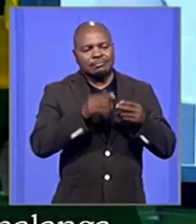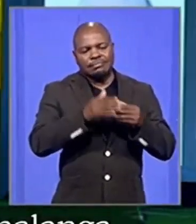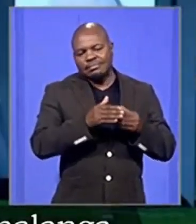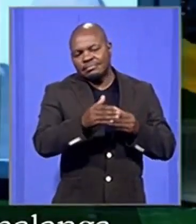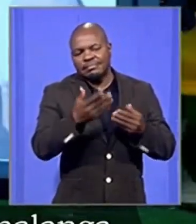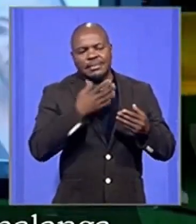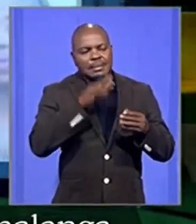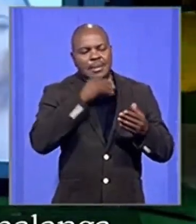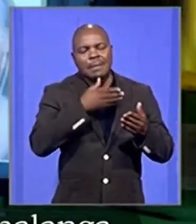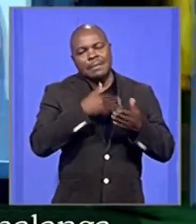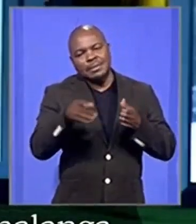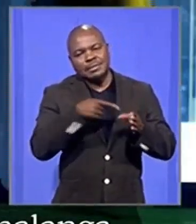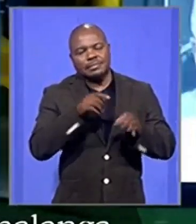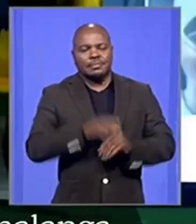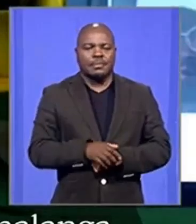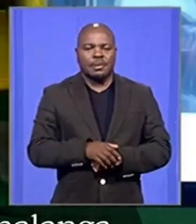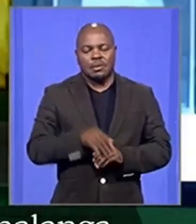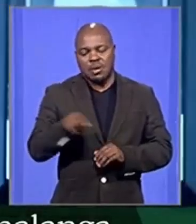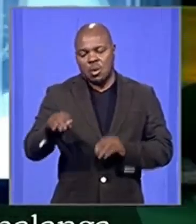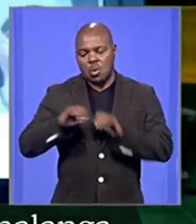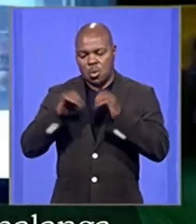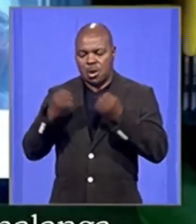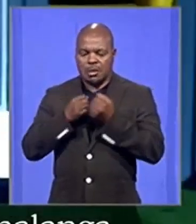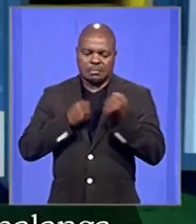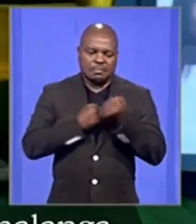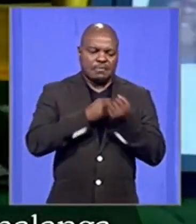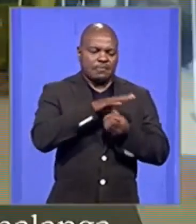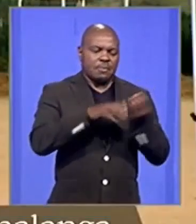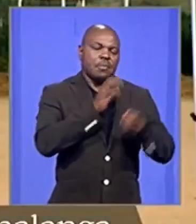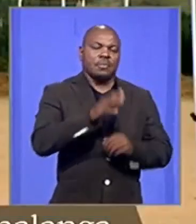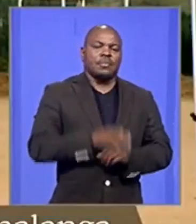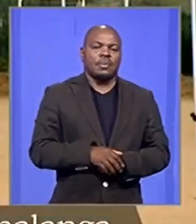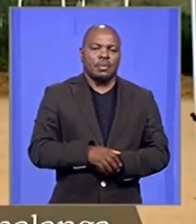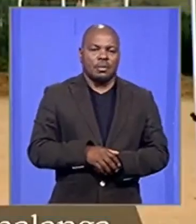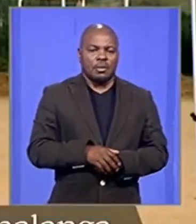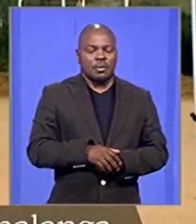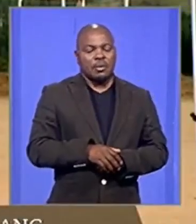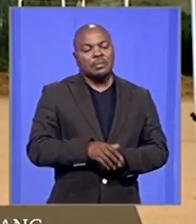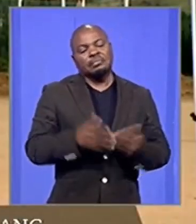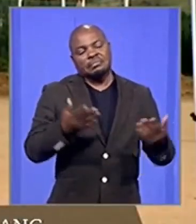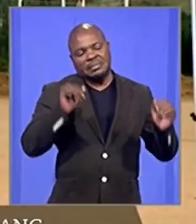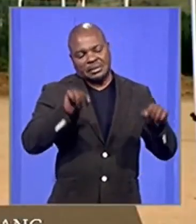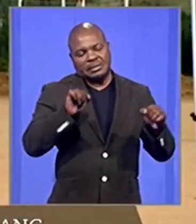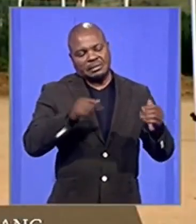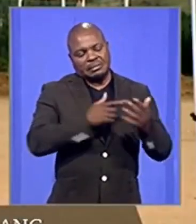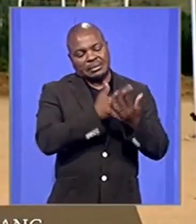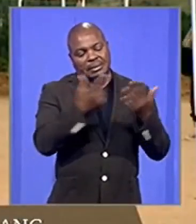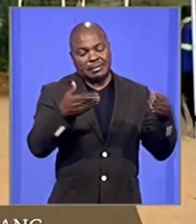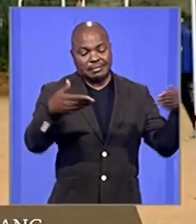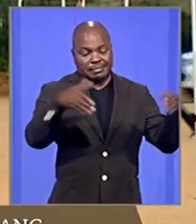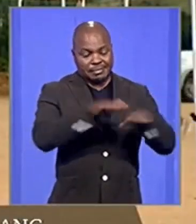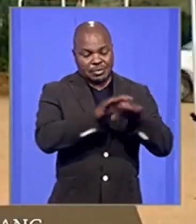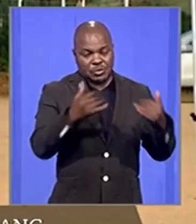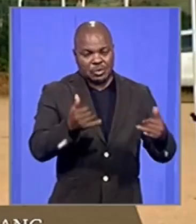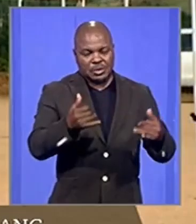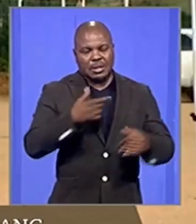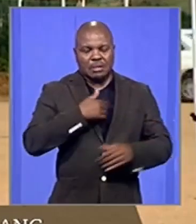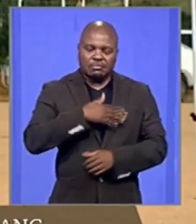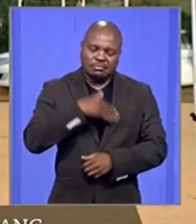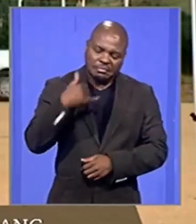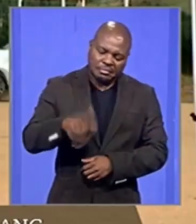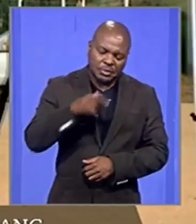go thekga ba malapa. Es re tlo ba boloka mmamotlamo re ba boloka ka dipelo tše bohloko re tseba gore ANC lositše